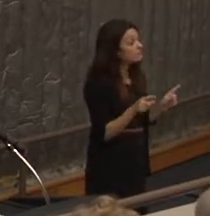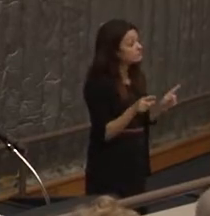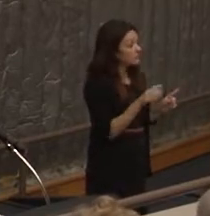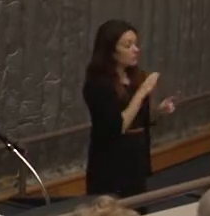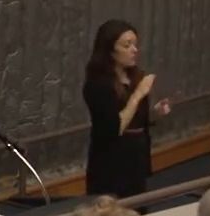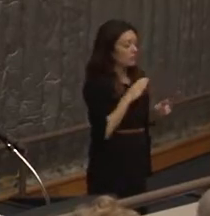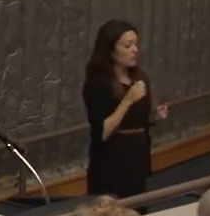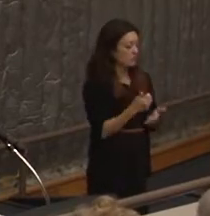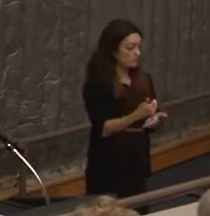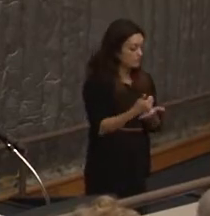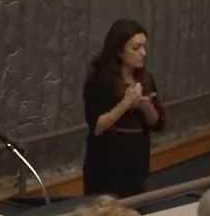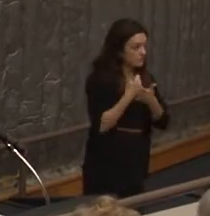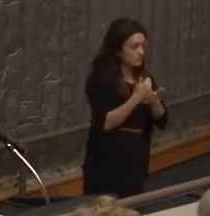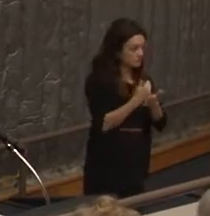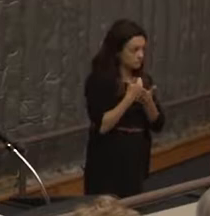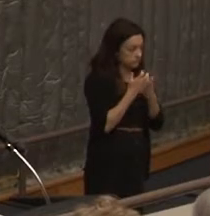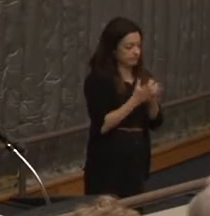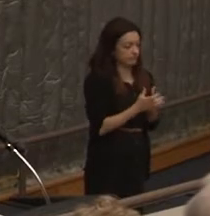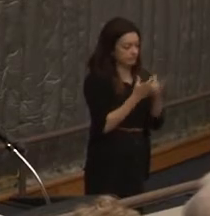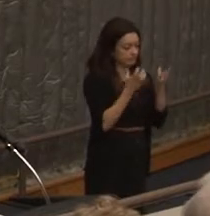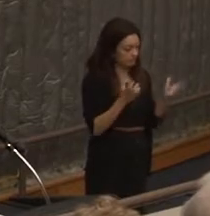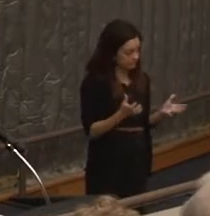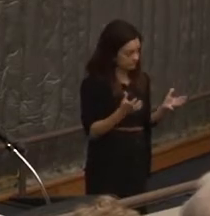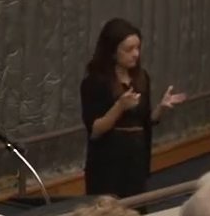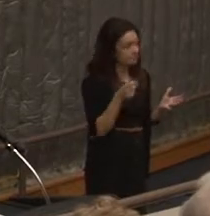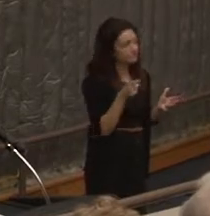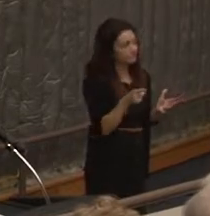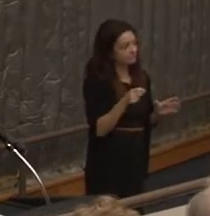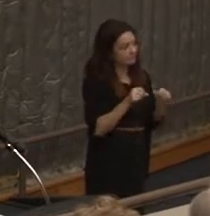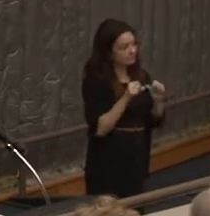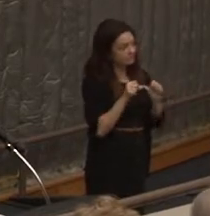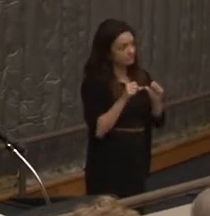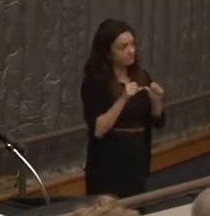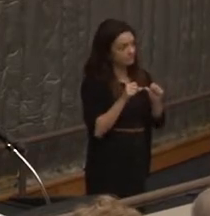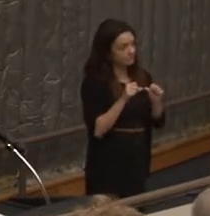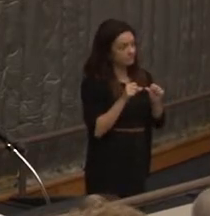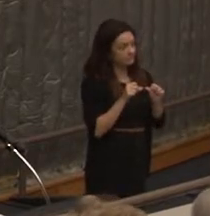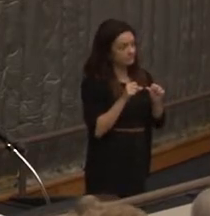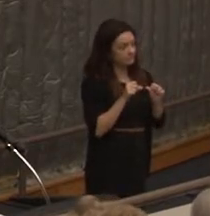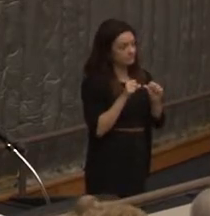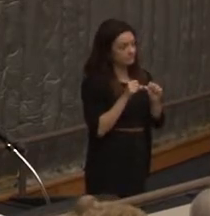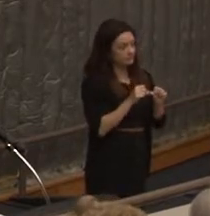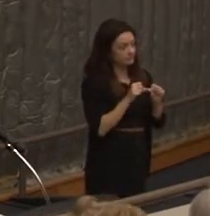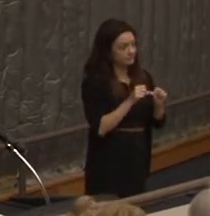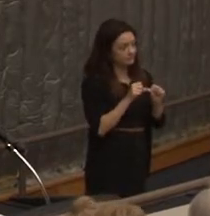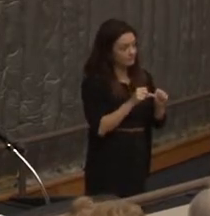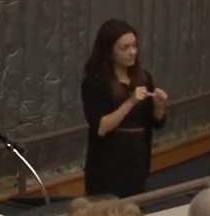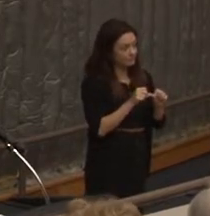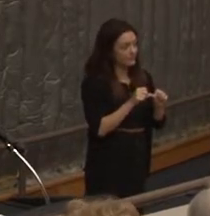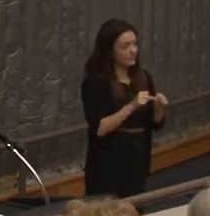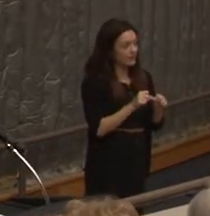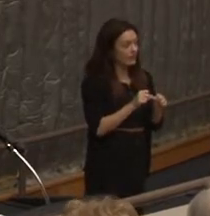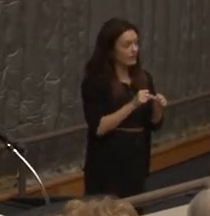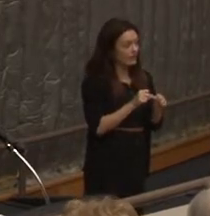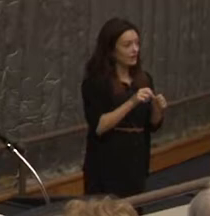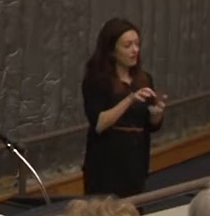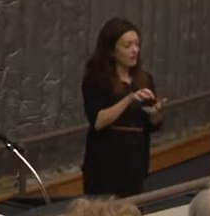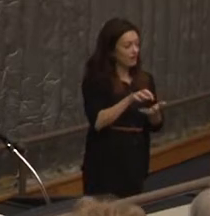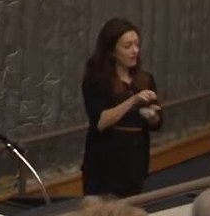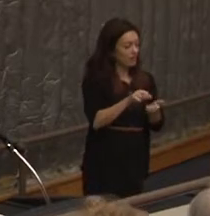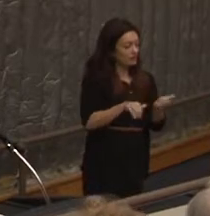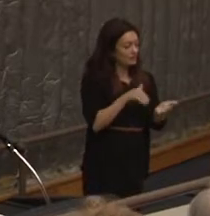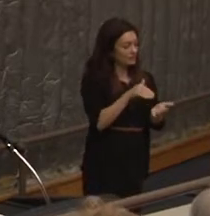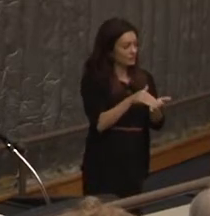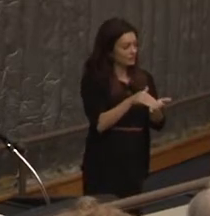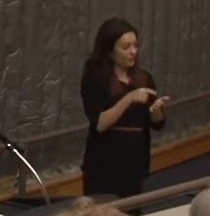they've been very helpful and will continue to be. This is the our Holocaust Center, which is going into our third year,